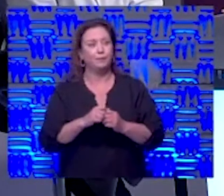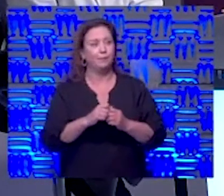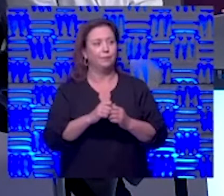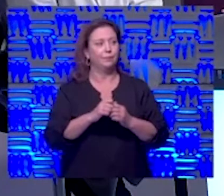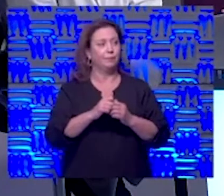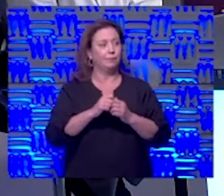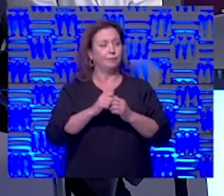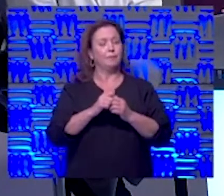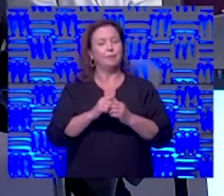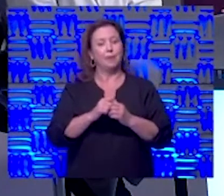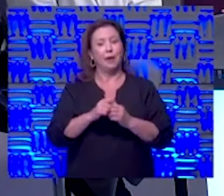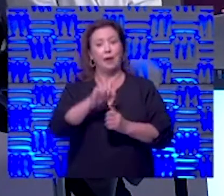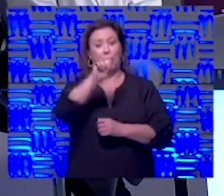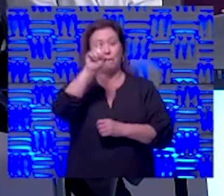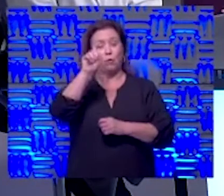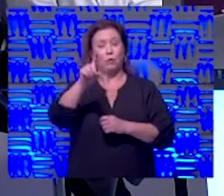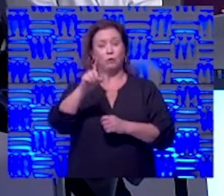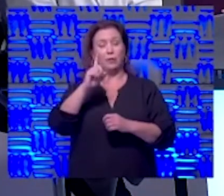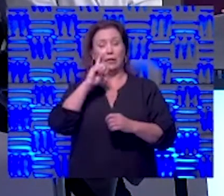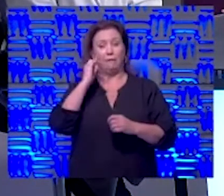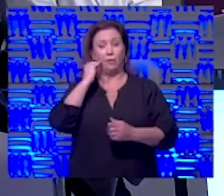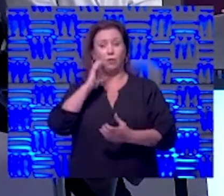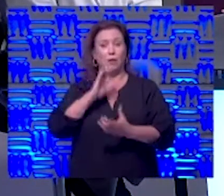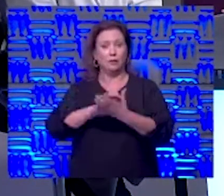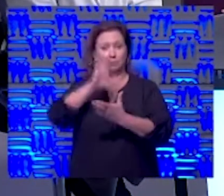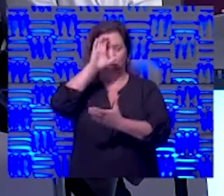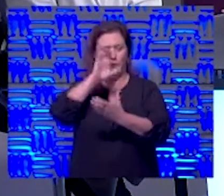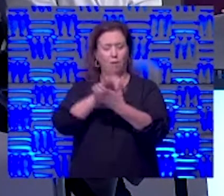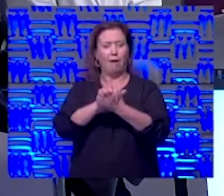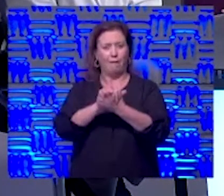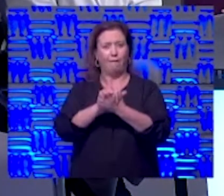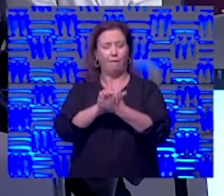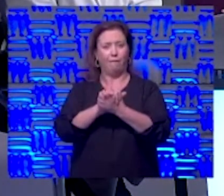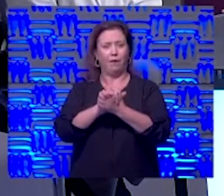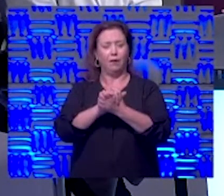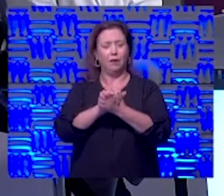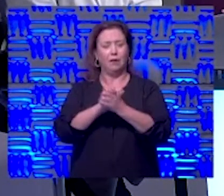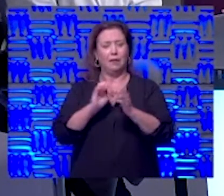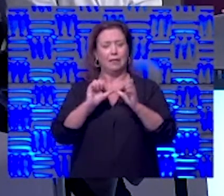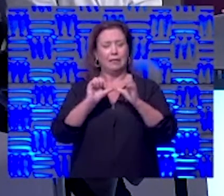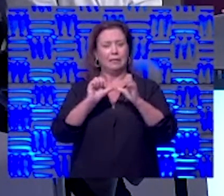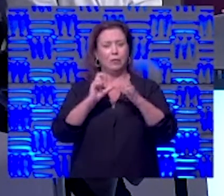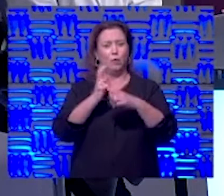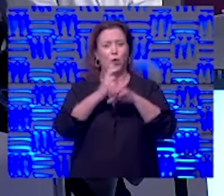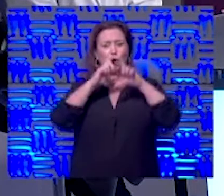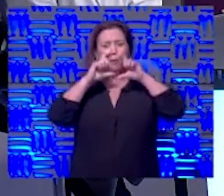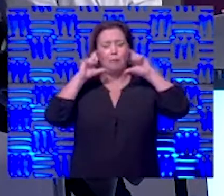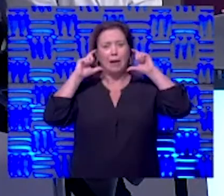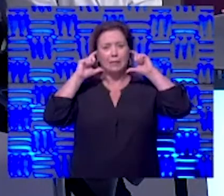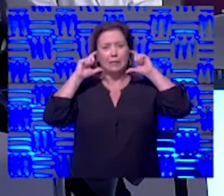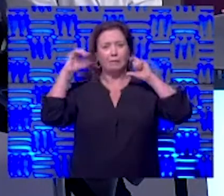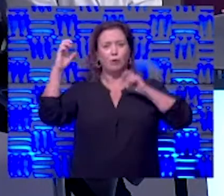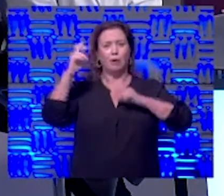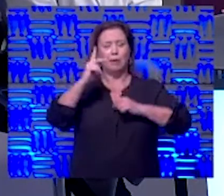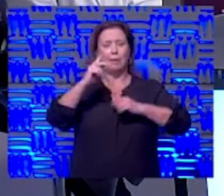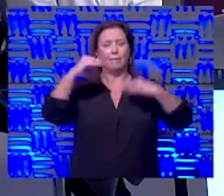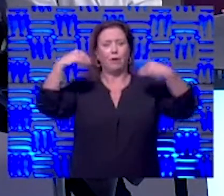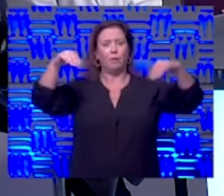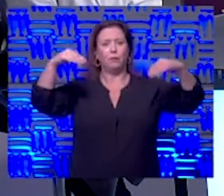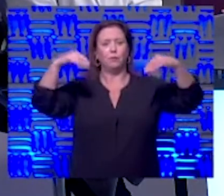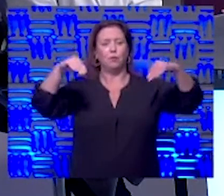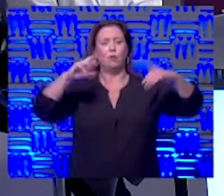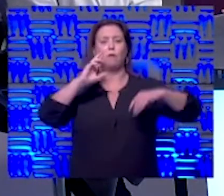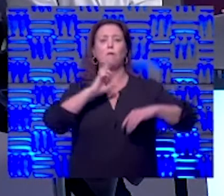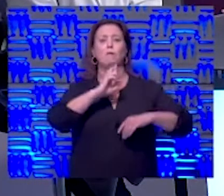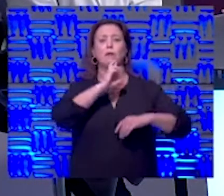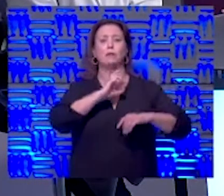Mbalia asks, if you're with your spouse, how long should you both continue to wear your mask after returning from the store or